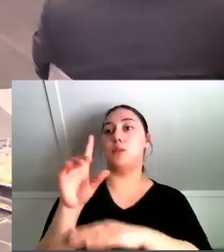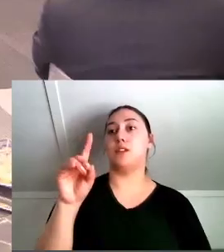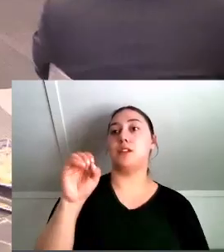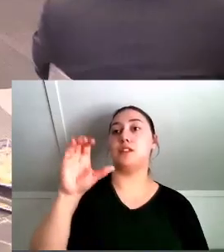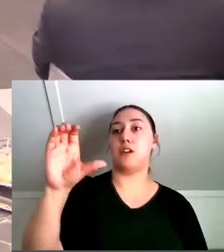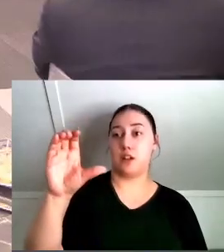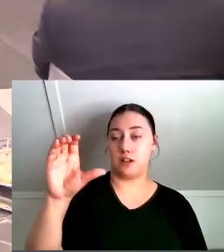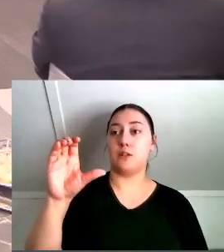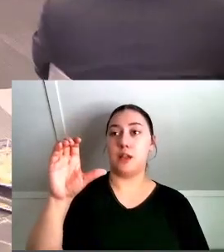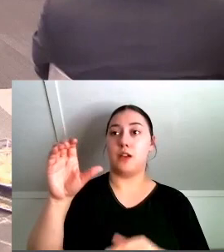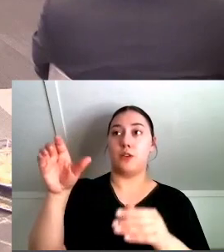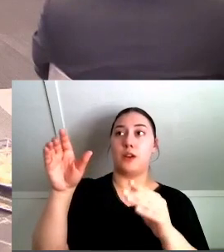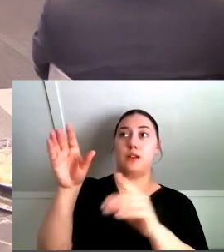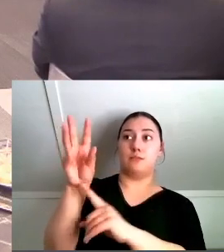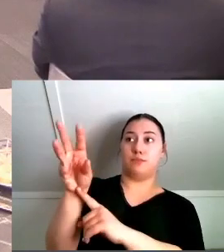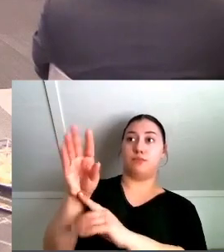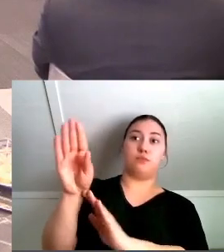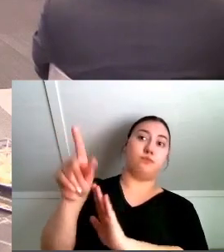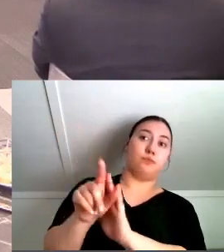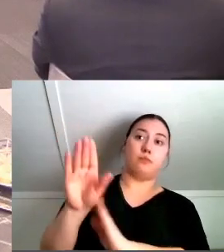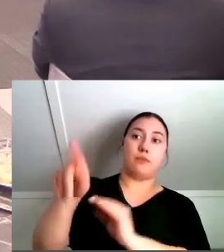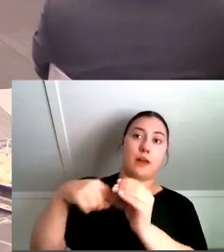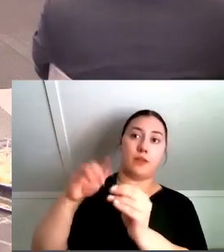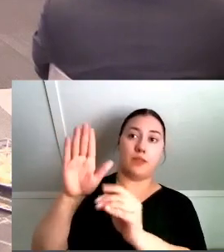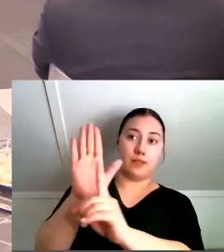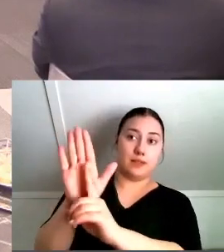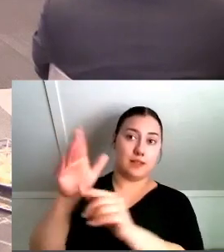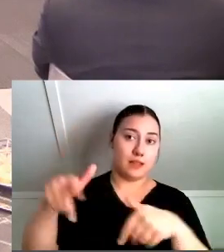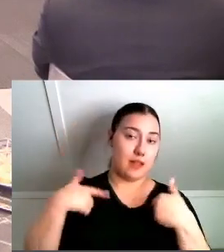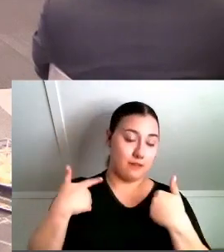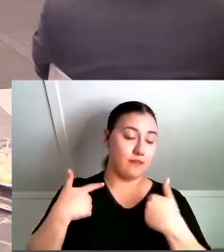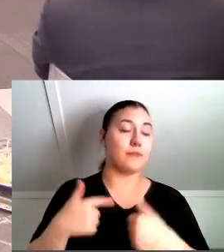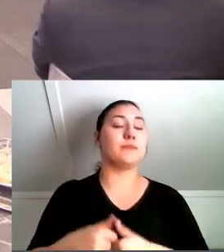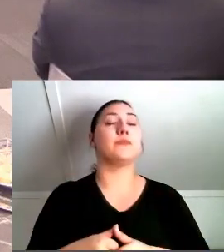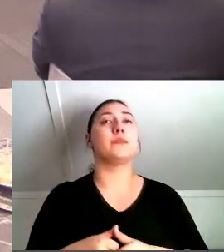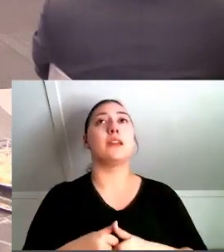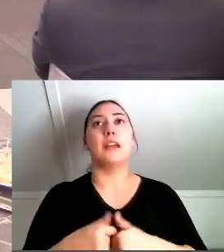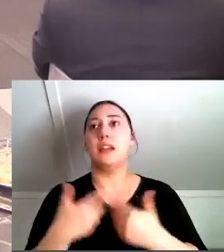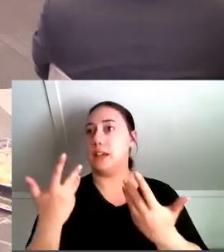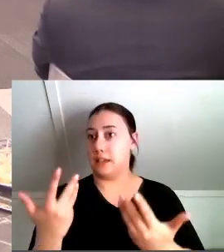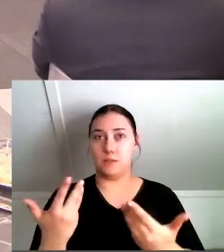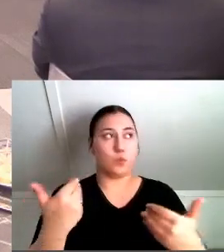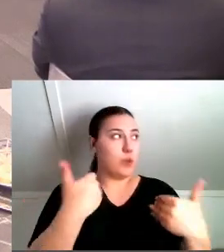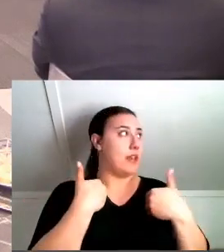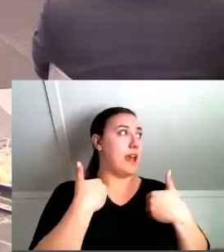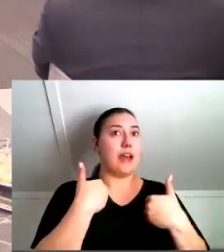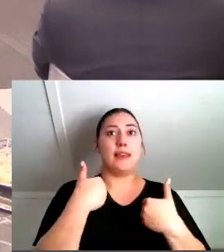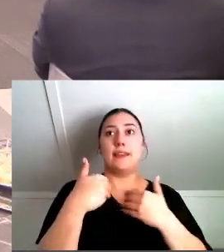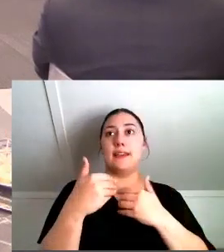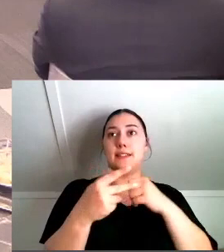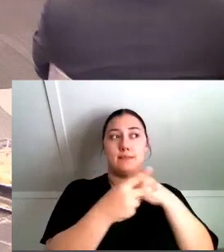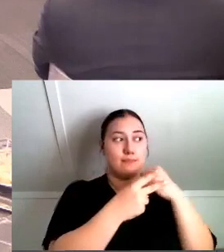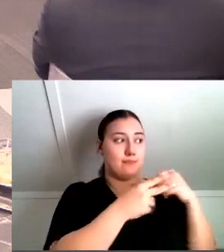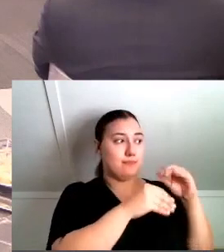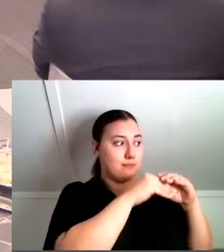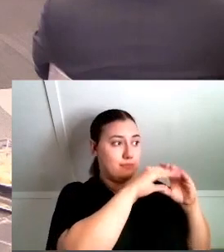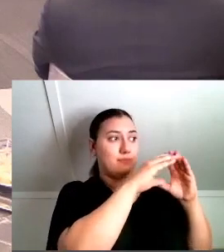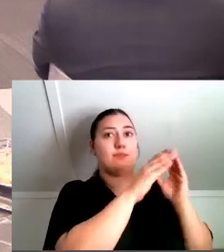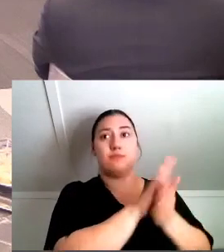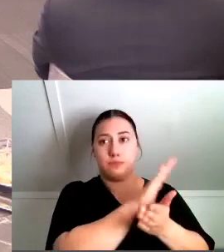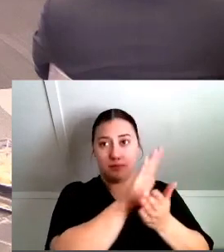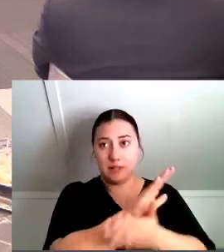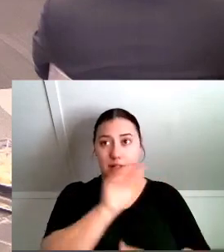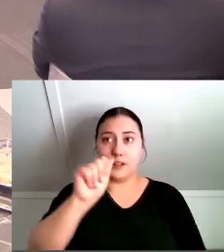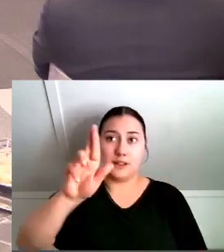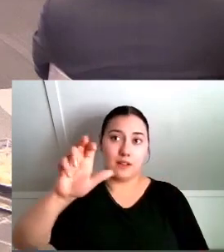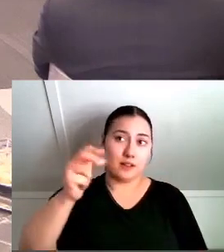And it was one of those things where we just had this sort of archival material given to us by a community member, and we just worked on it,